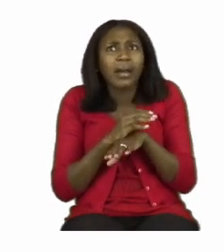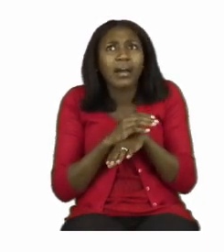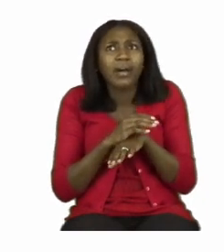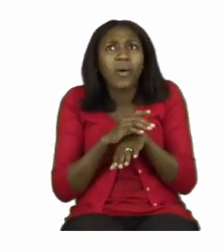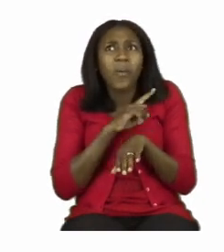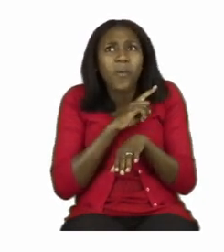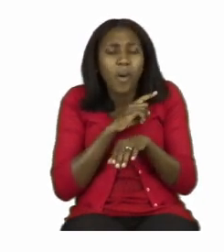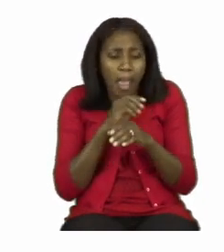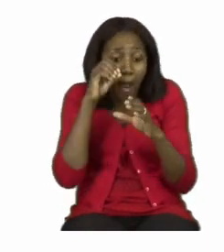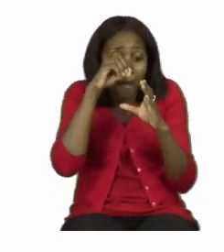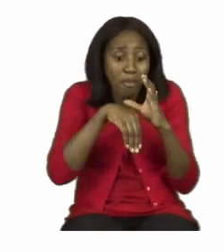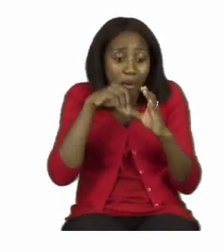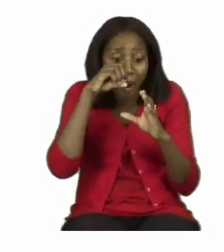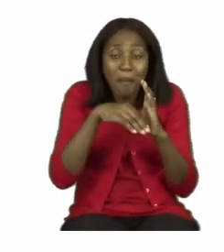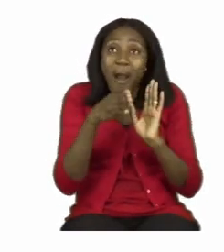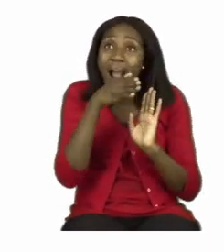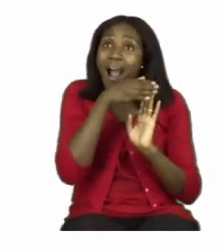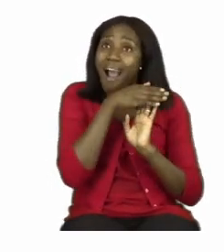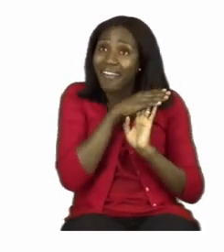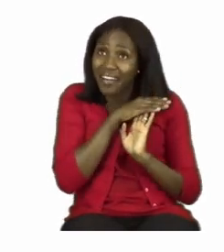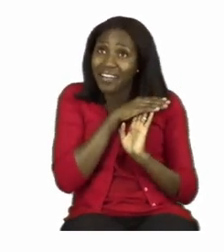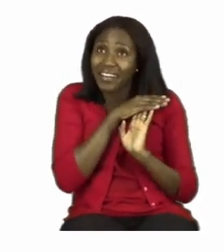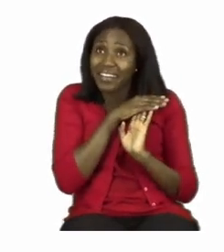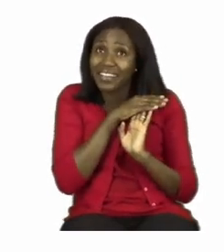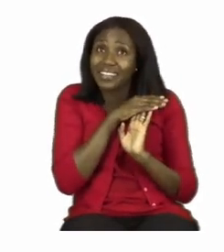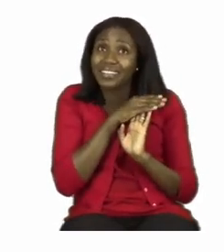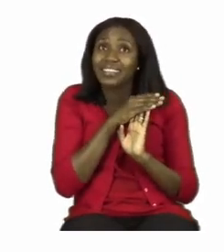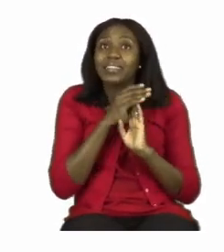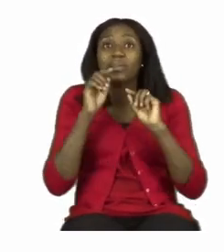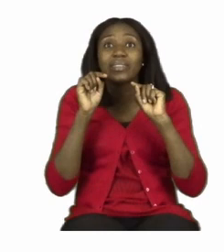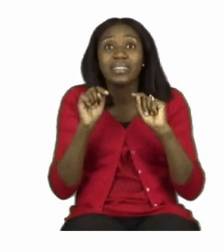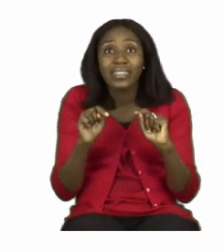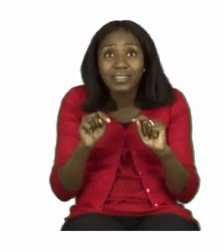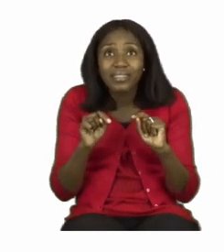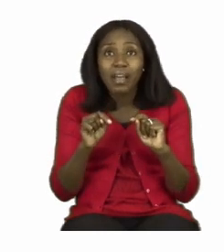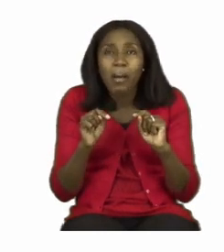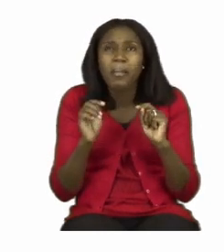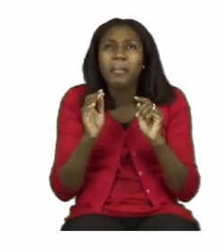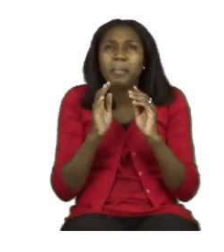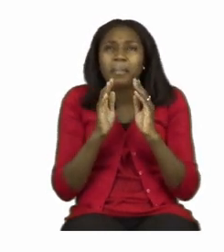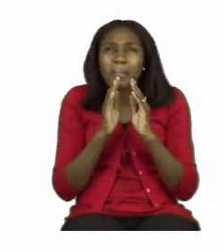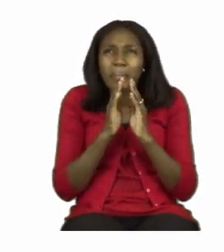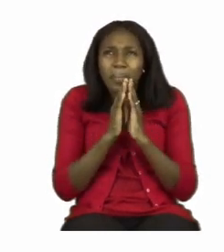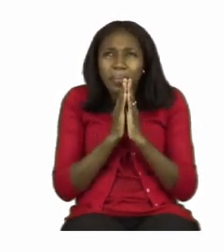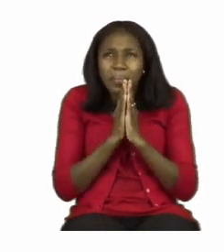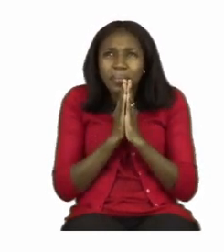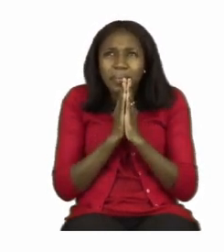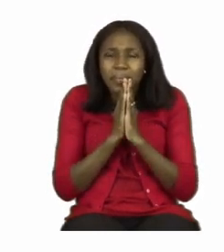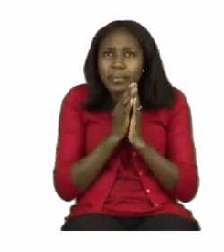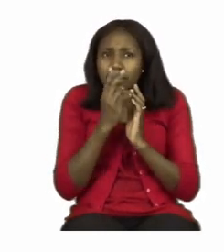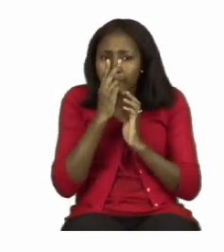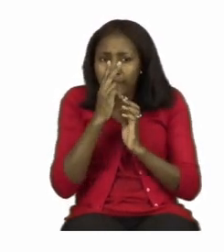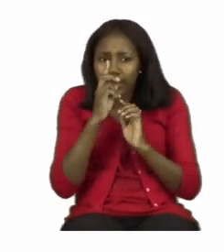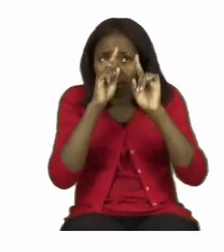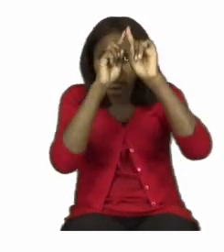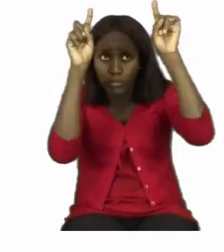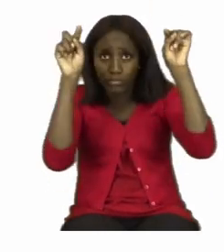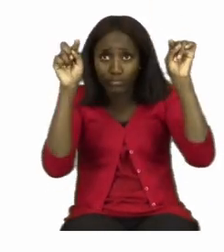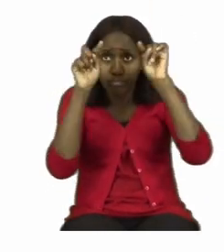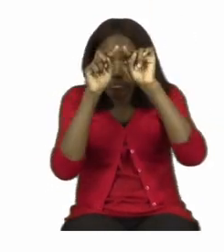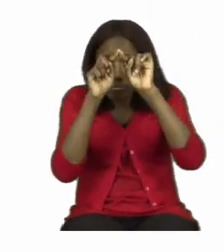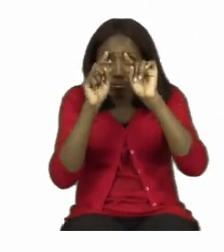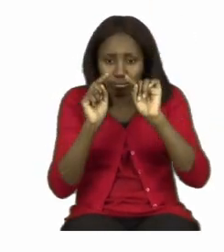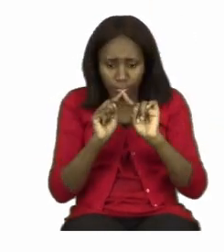another day. For today's exercise on this page, you are going to spot the